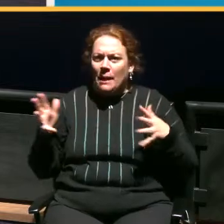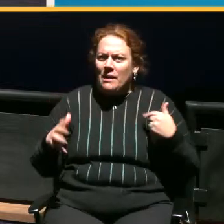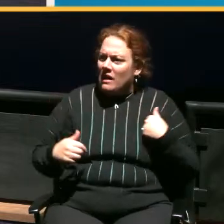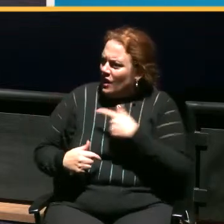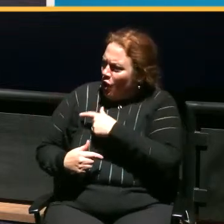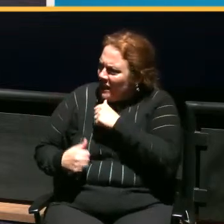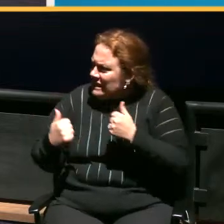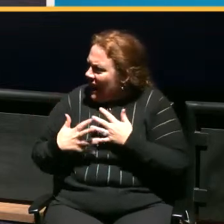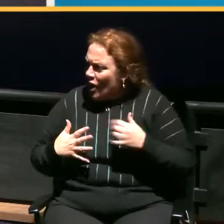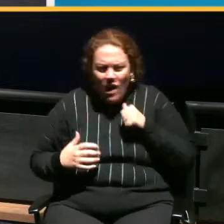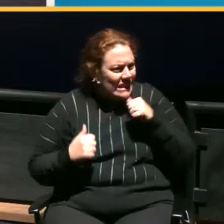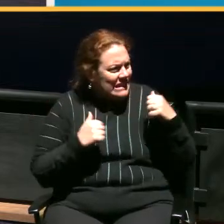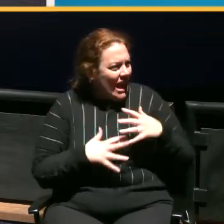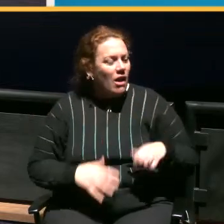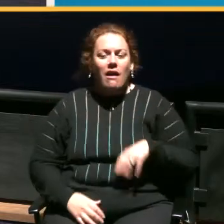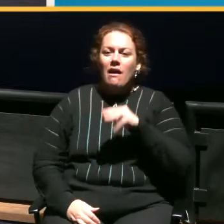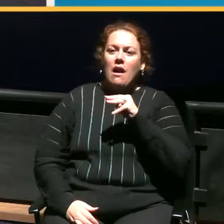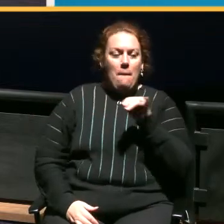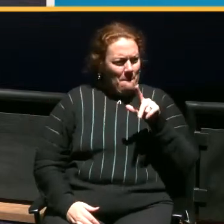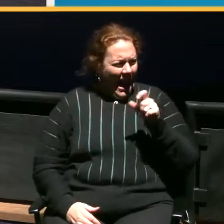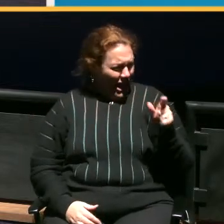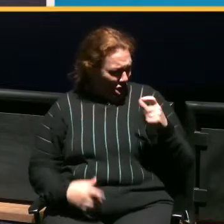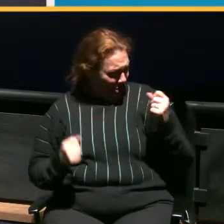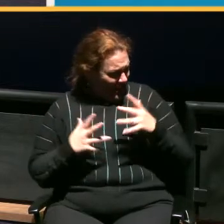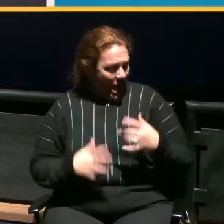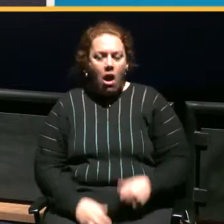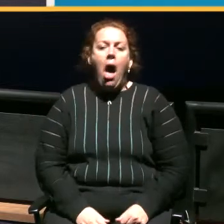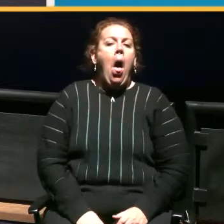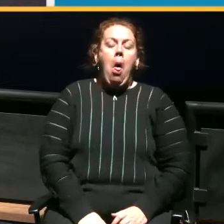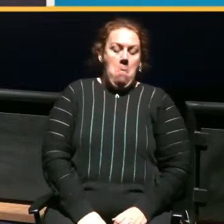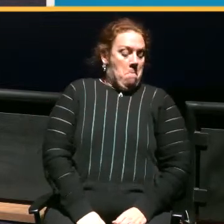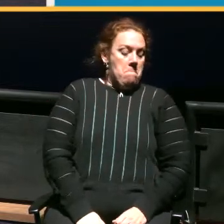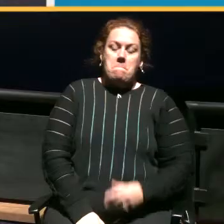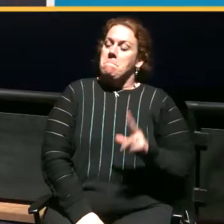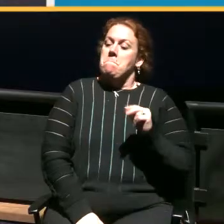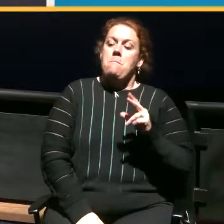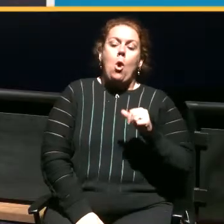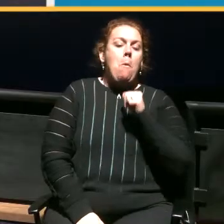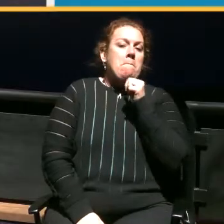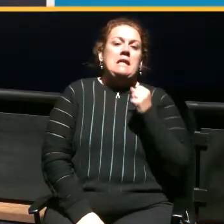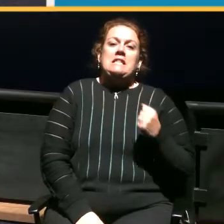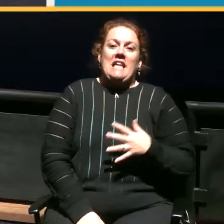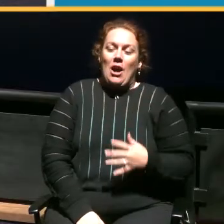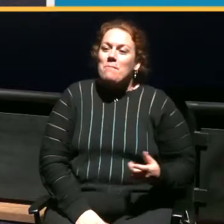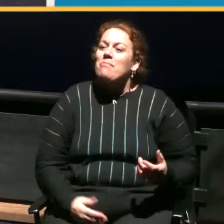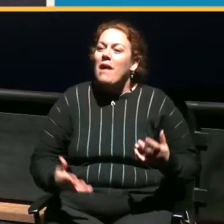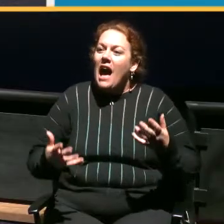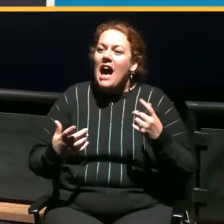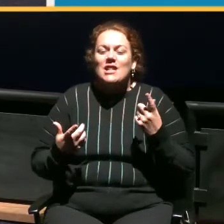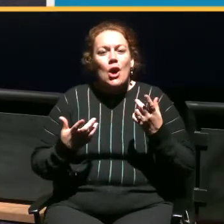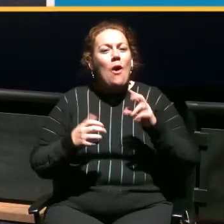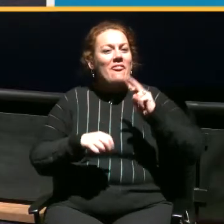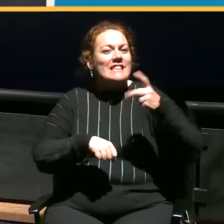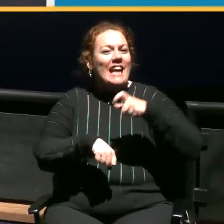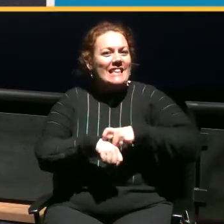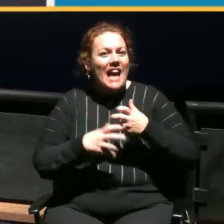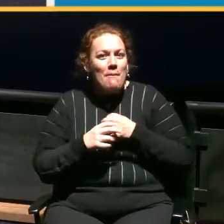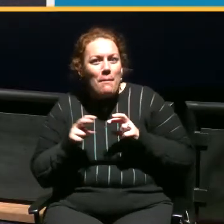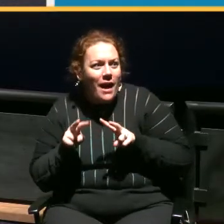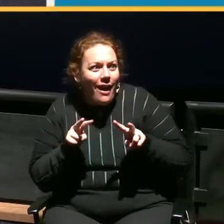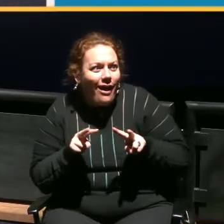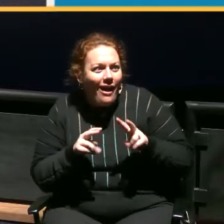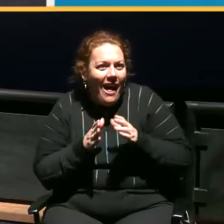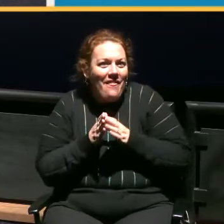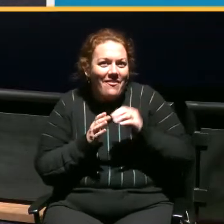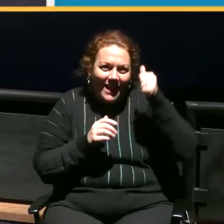were you, Mike? I was like, no, not at all. So that's why I wanted to fly a second time so I could make fun of the guy next to me. So when we went to this place, you know,